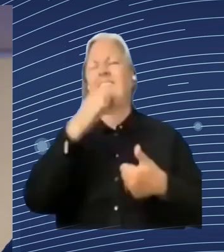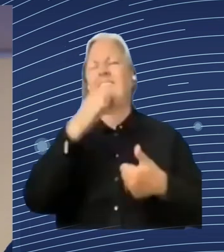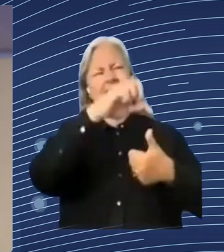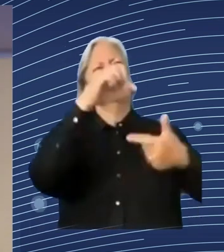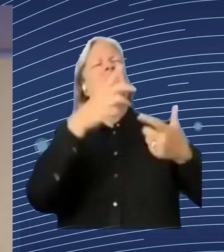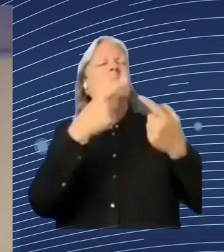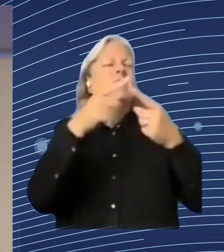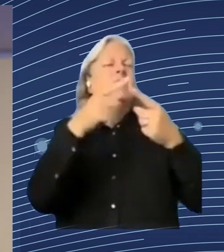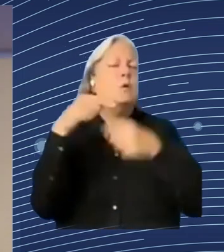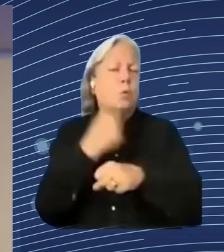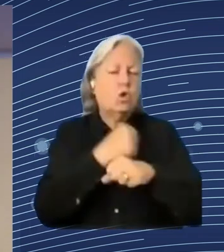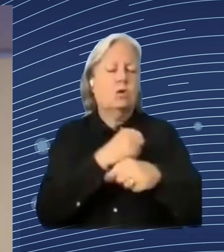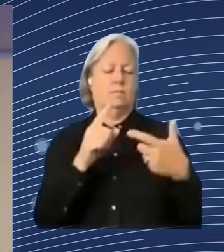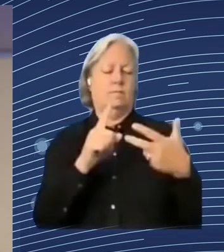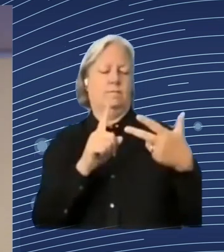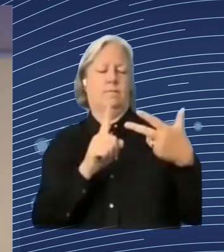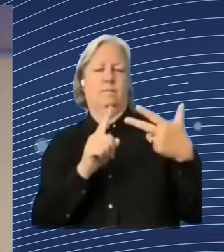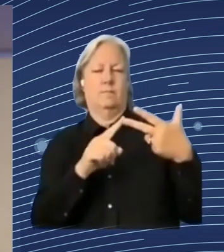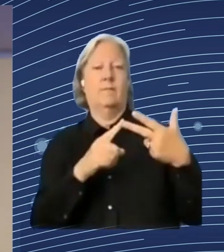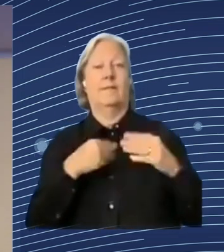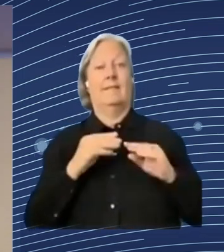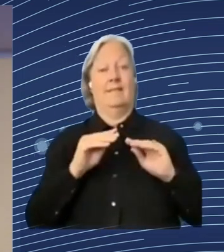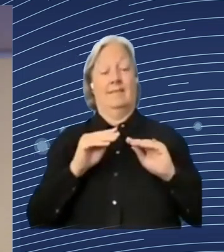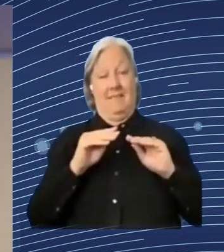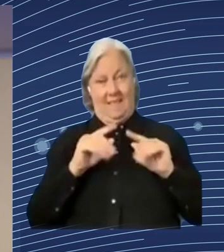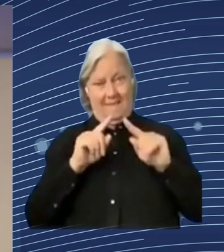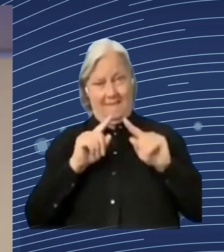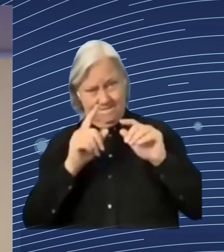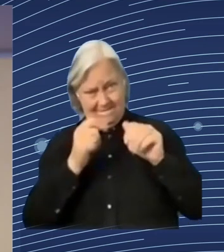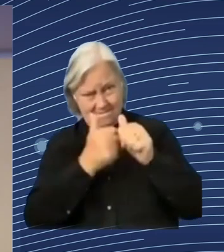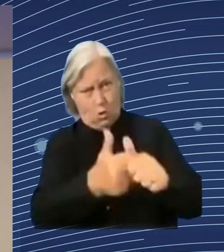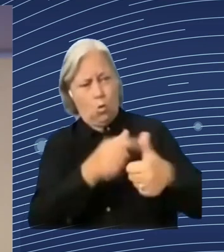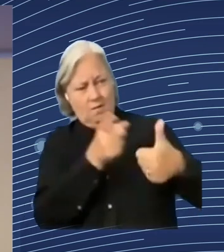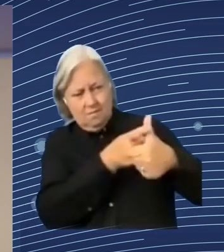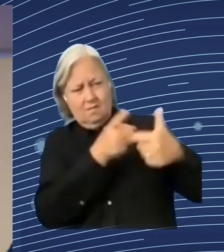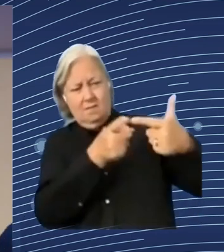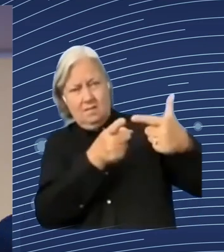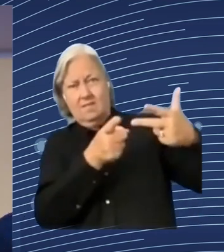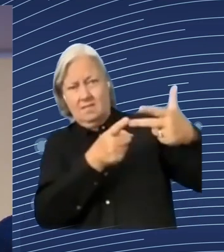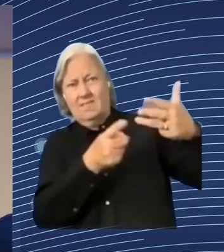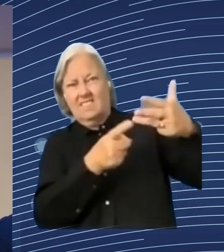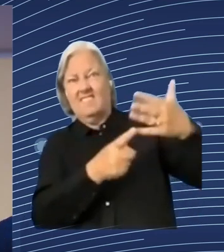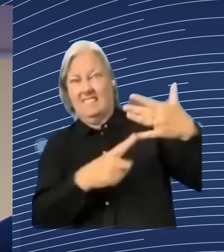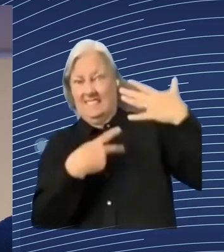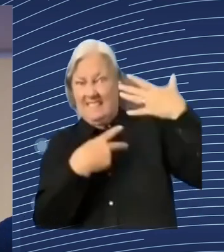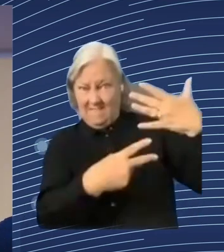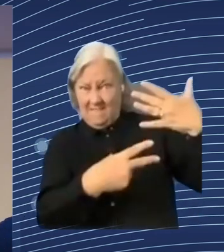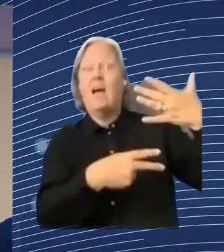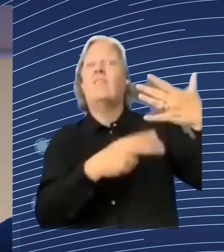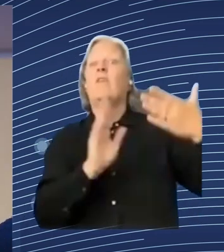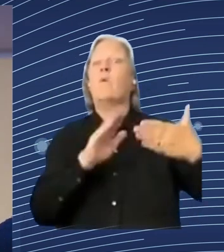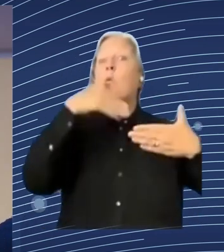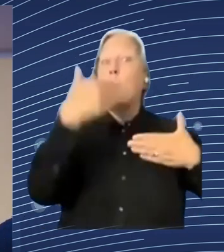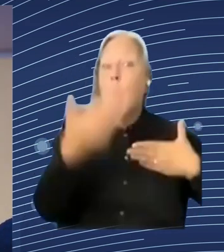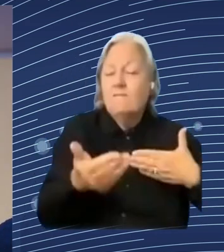we provided the data on a field-specific level and then had discussions with the companies that how